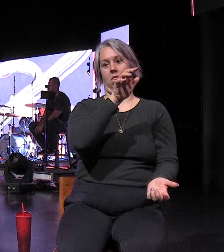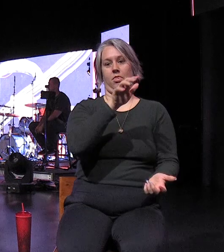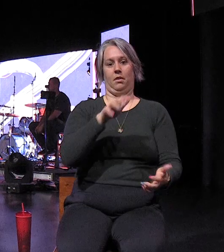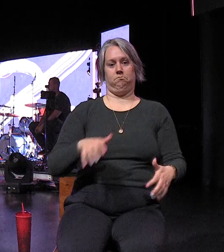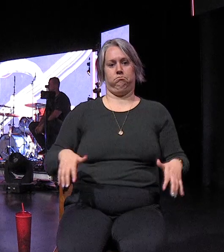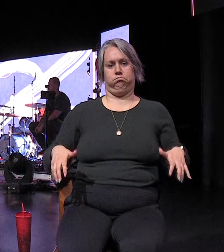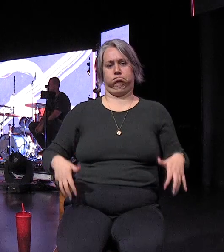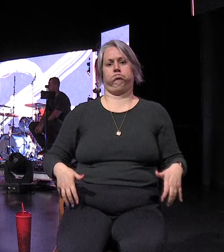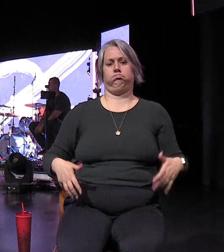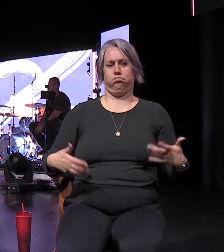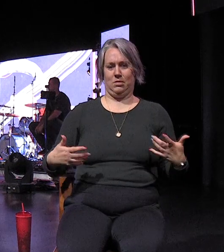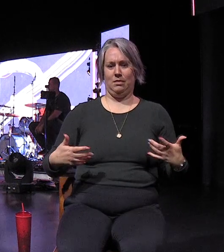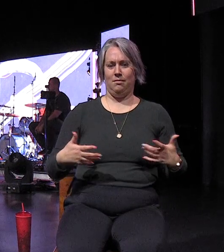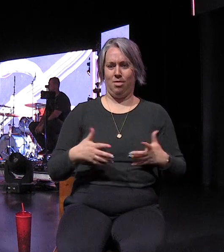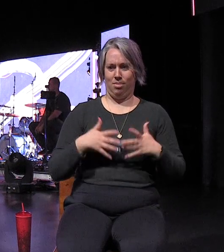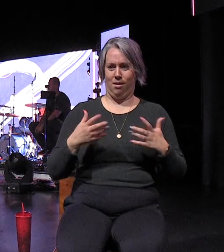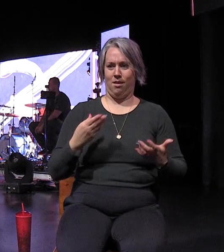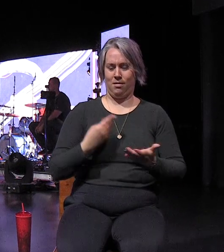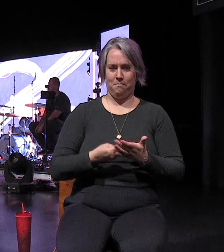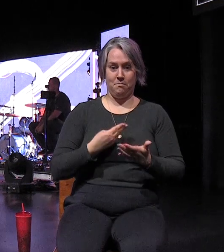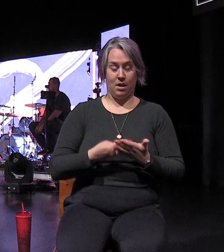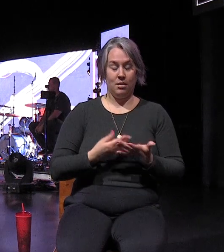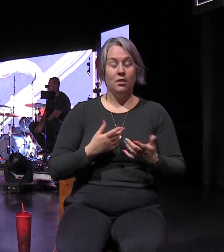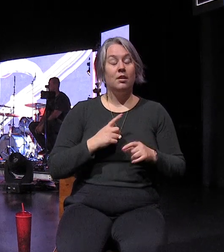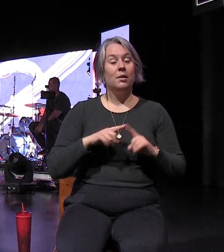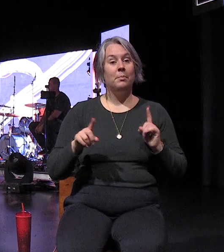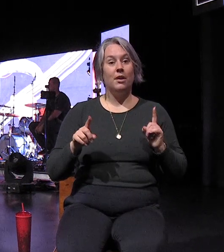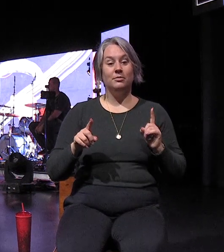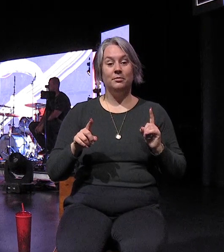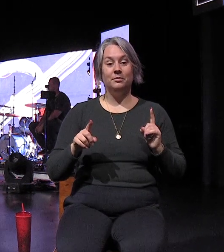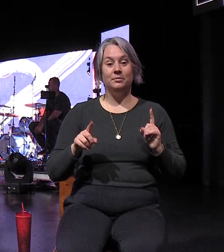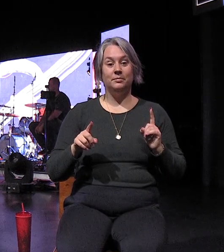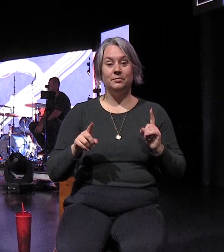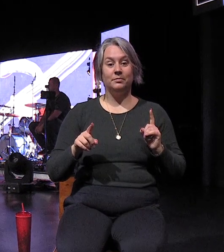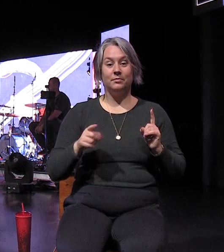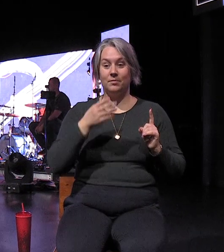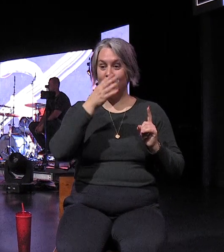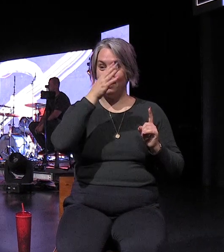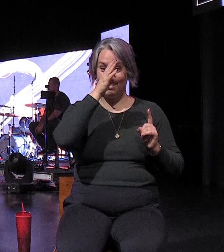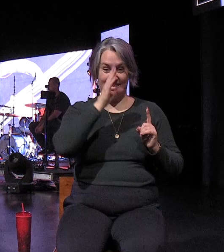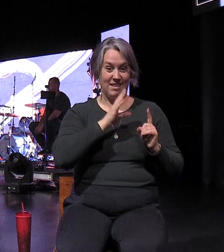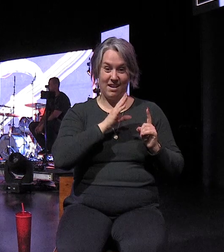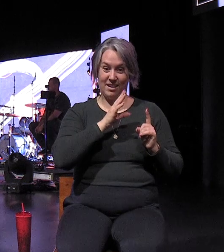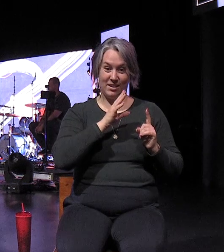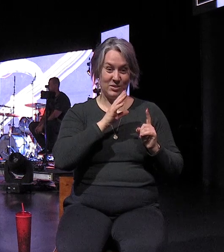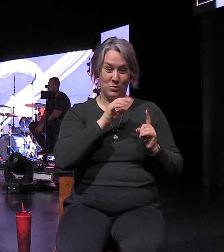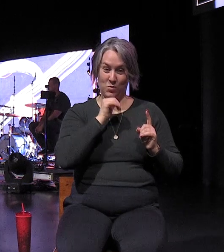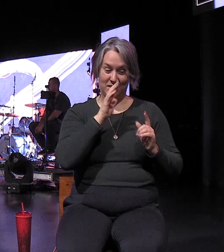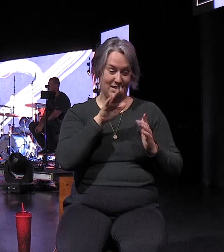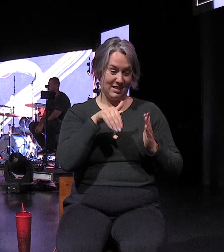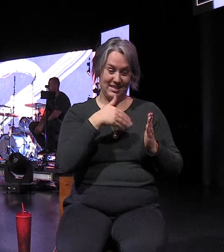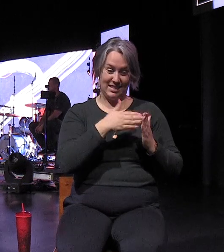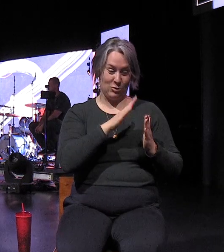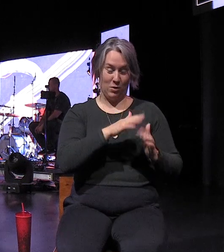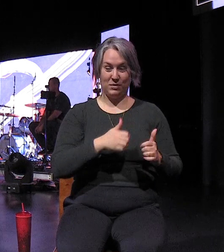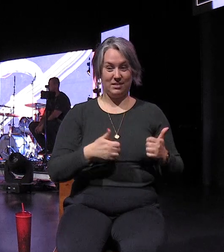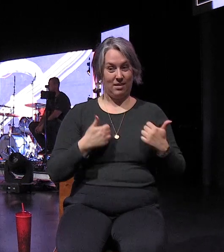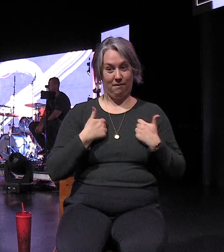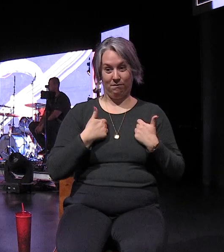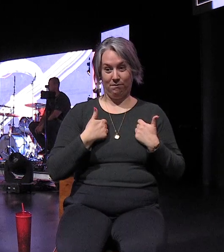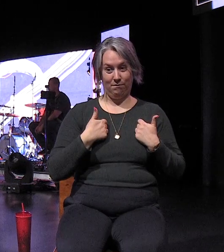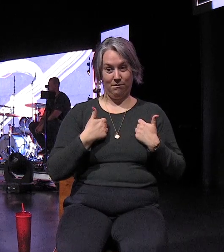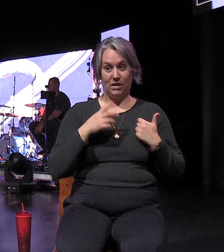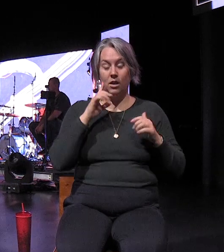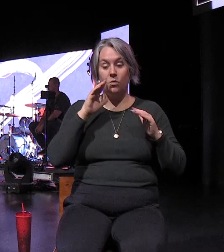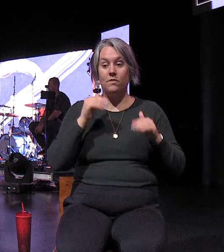possessions. You see, the problem was that God is not the center of his life. God is not the center of his life. His riches